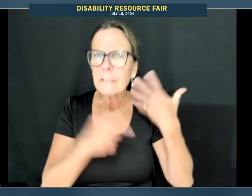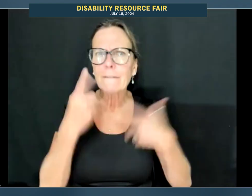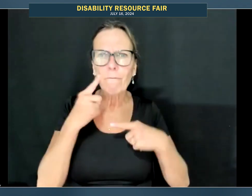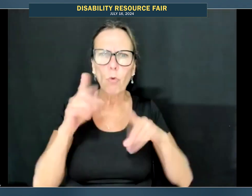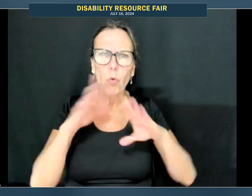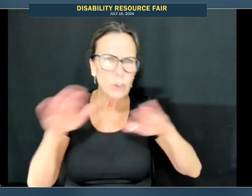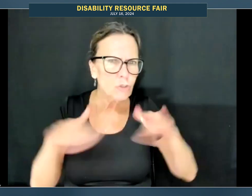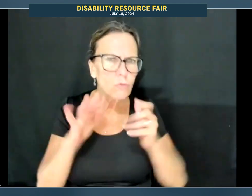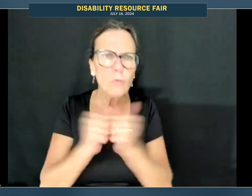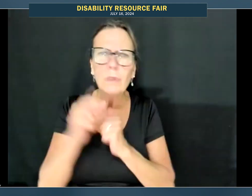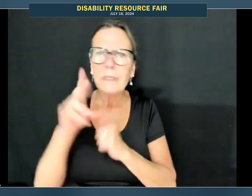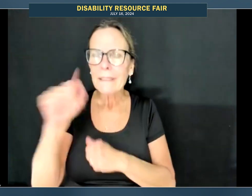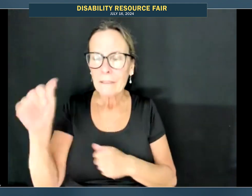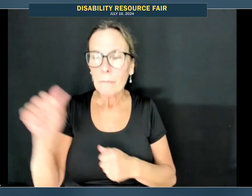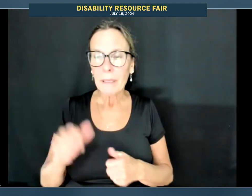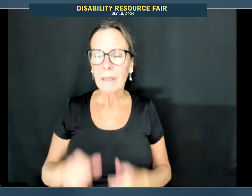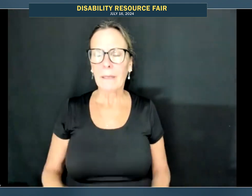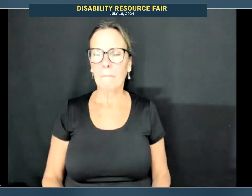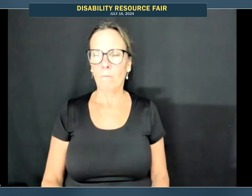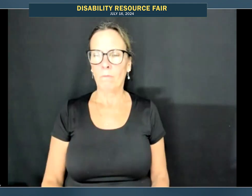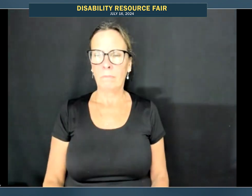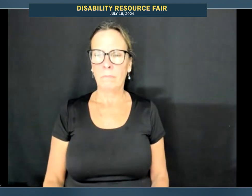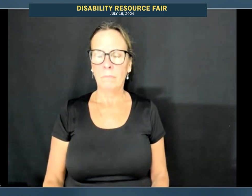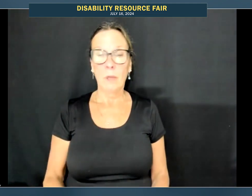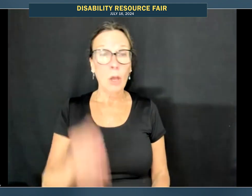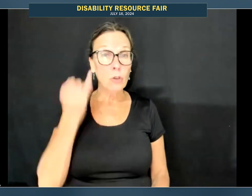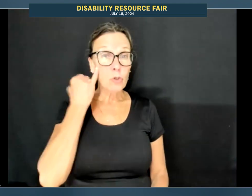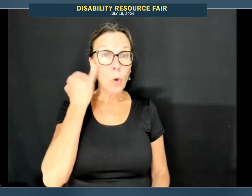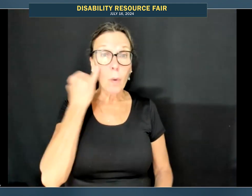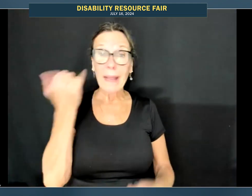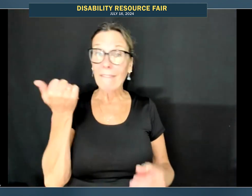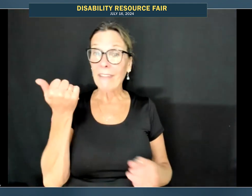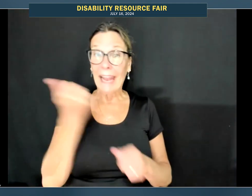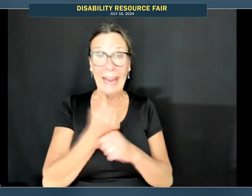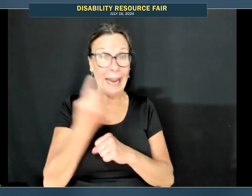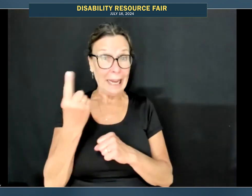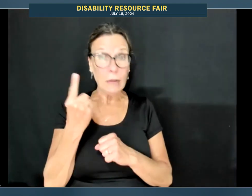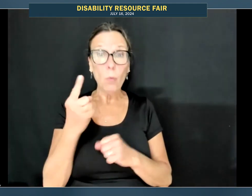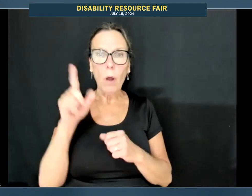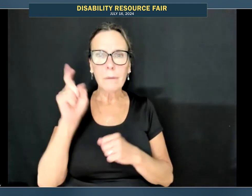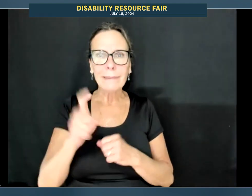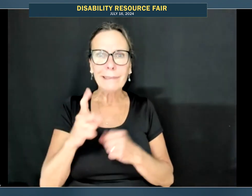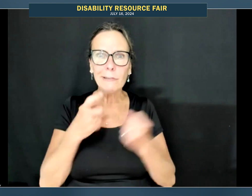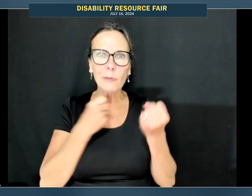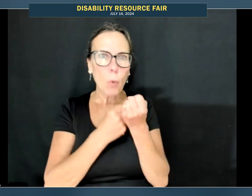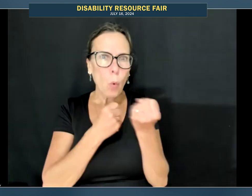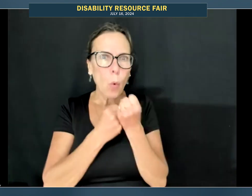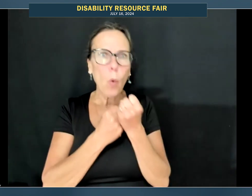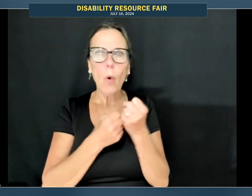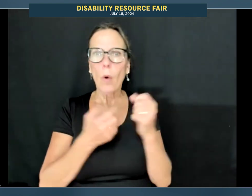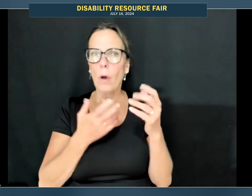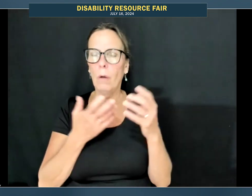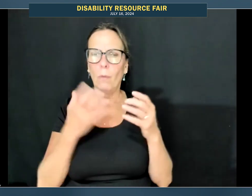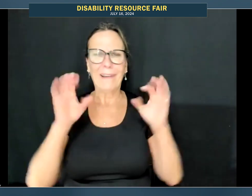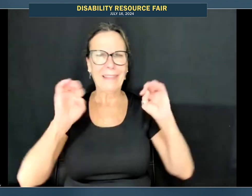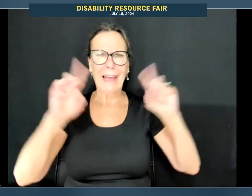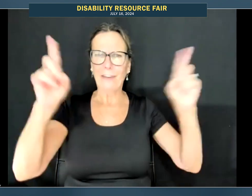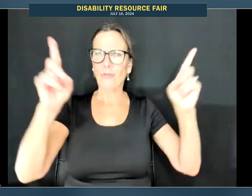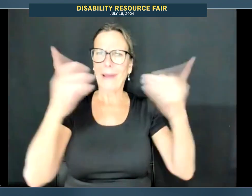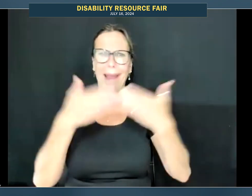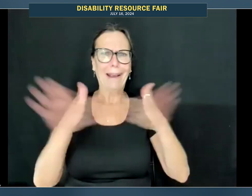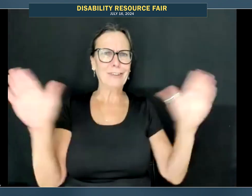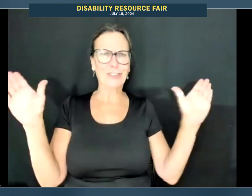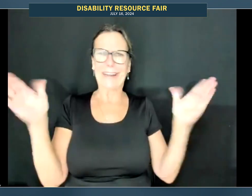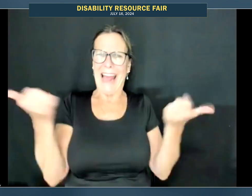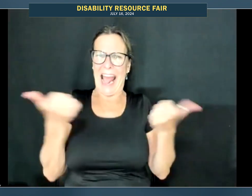If anybody needs any support with education, I'm very easy to